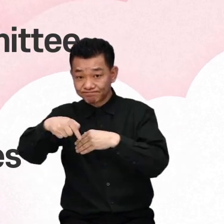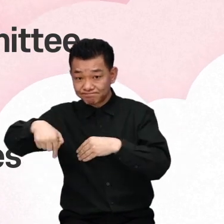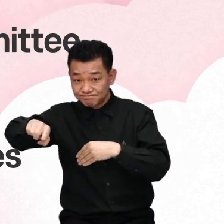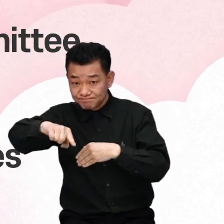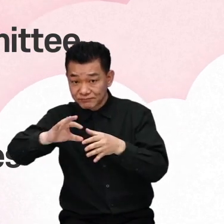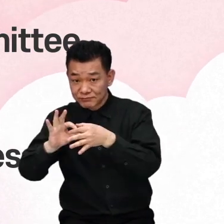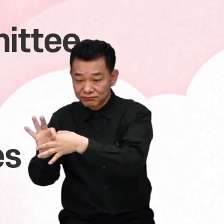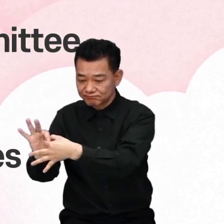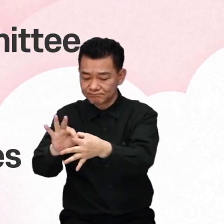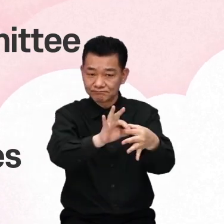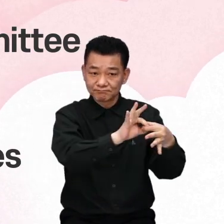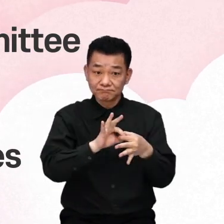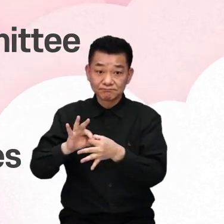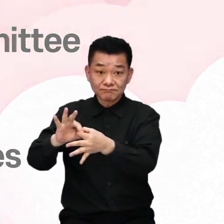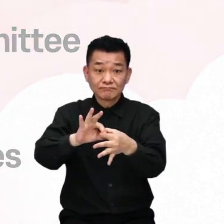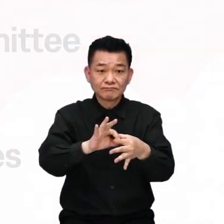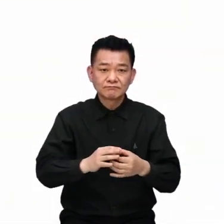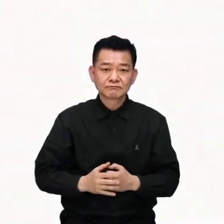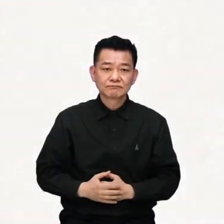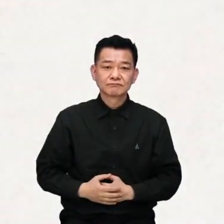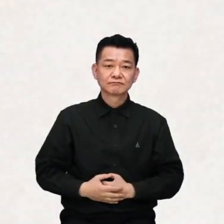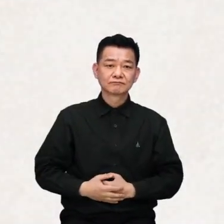committee with other bodies.